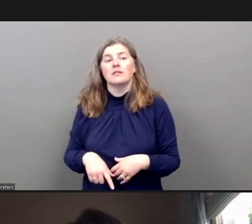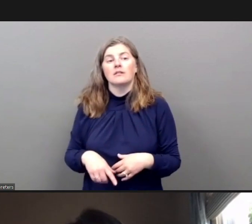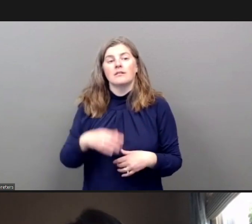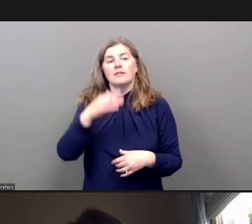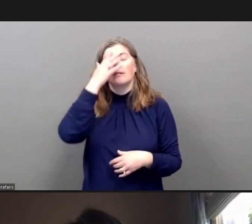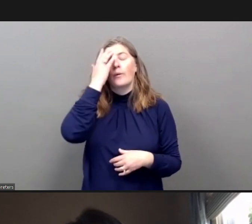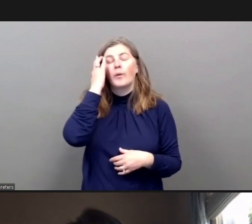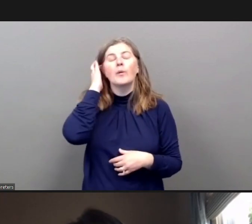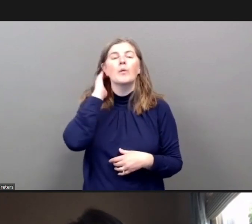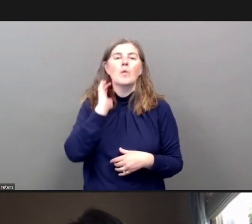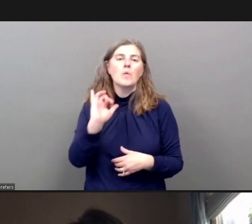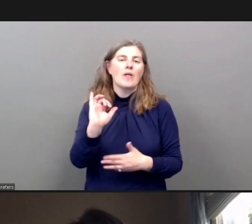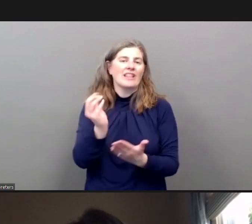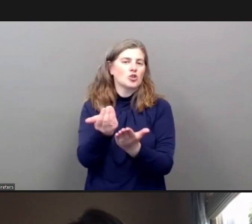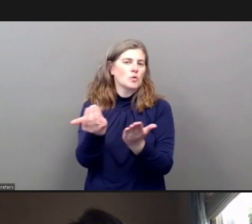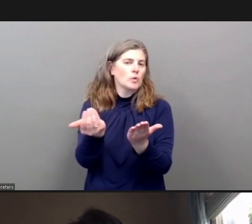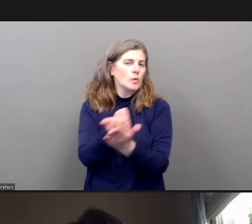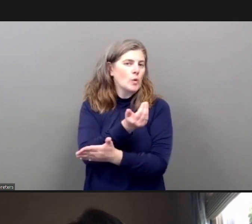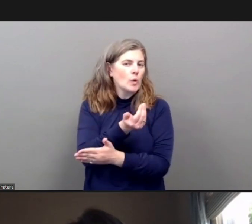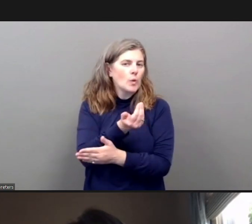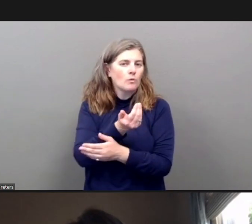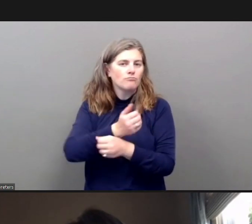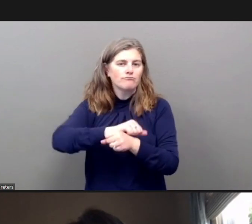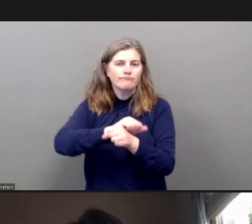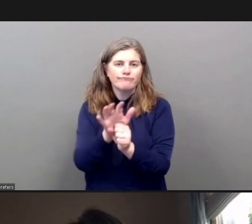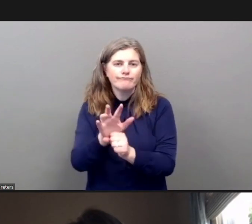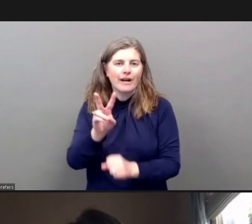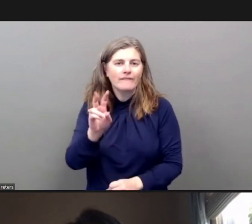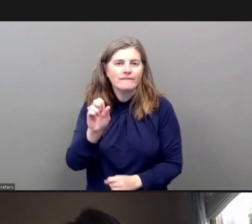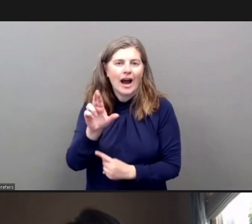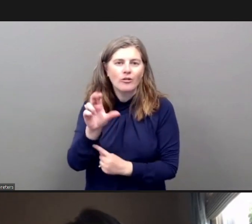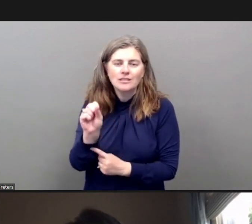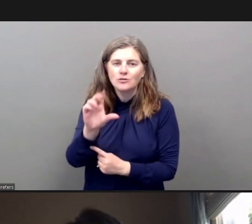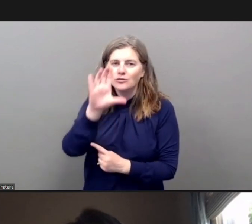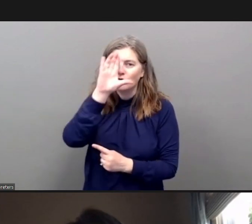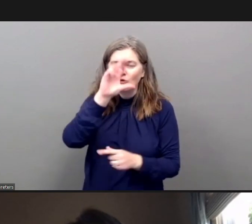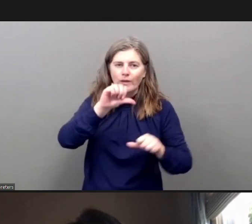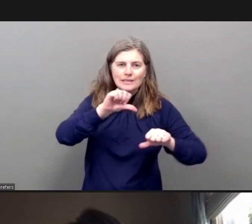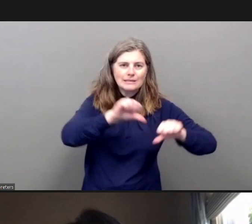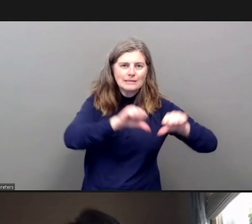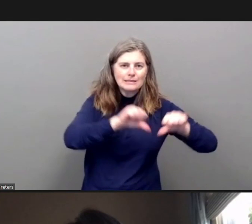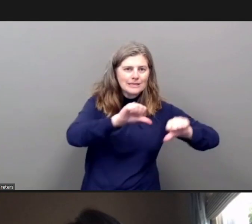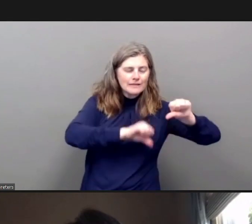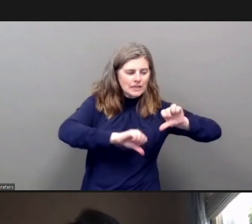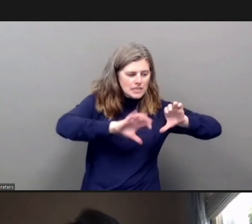this is a novel virus, and we the scientific community